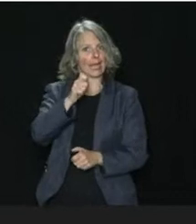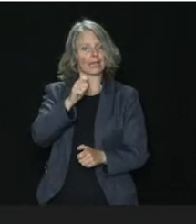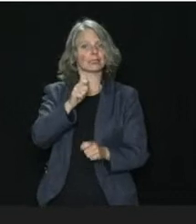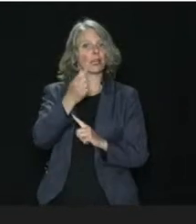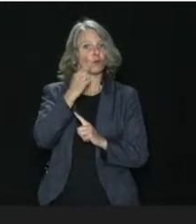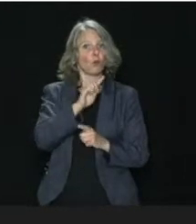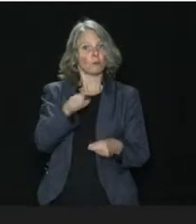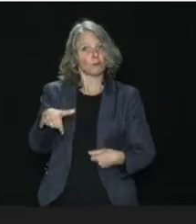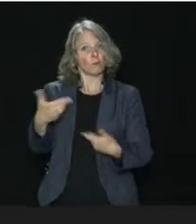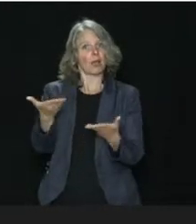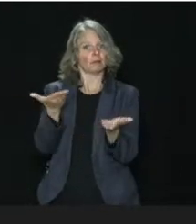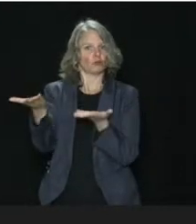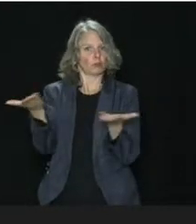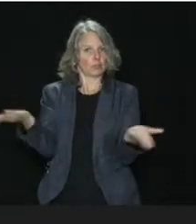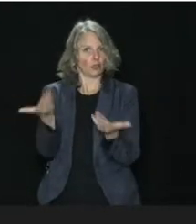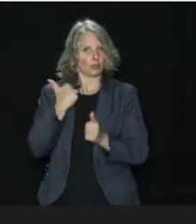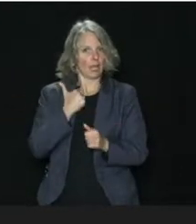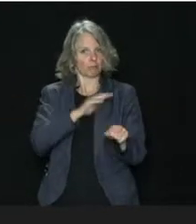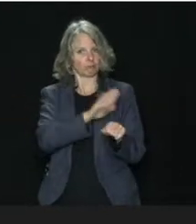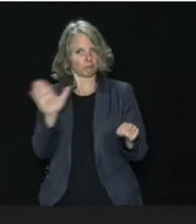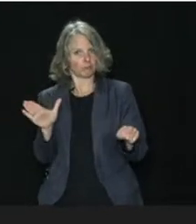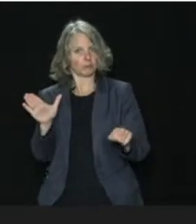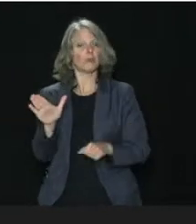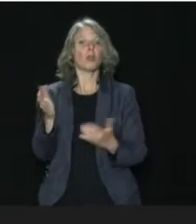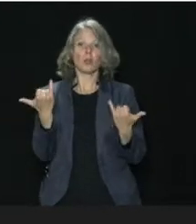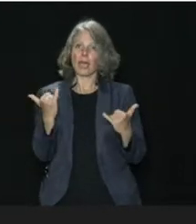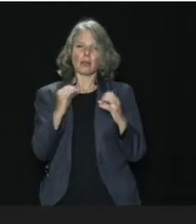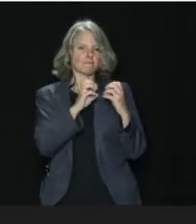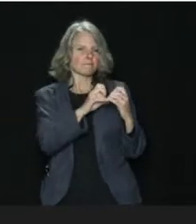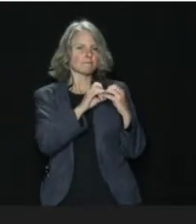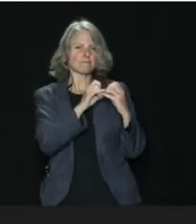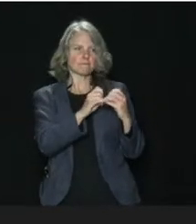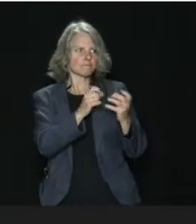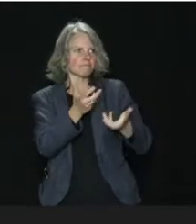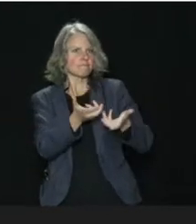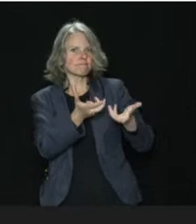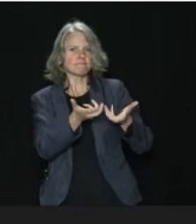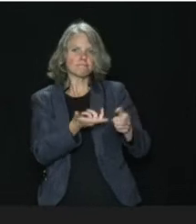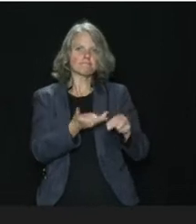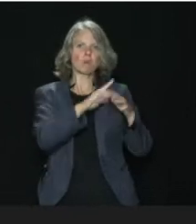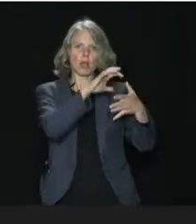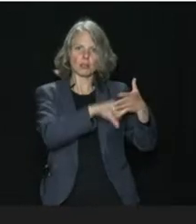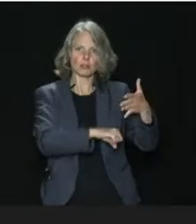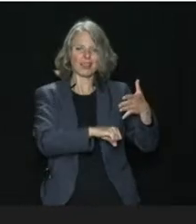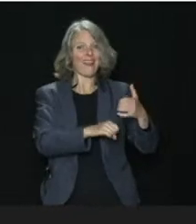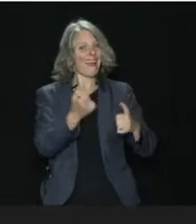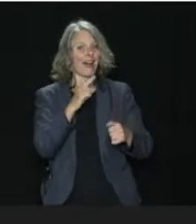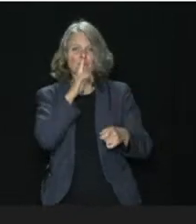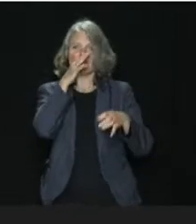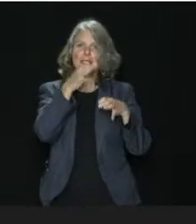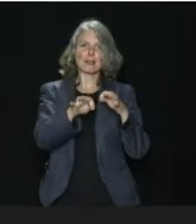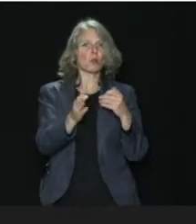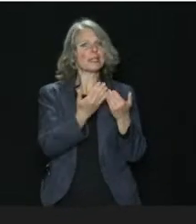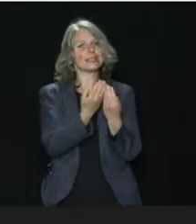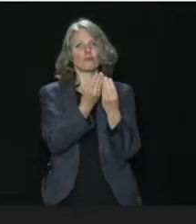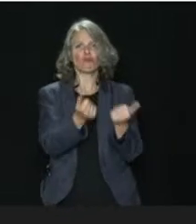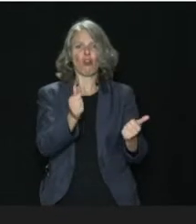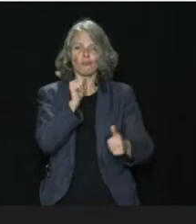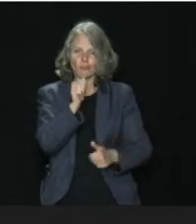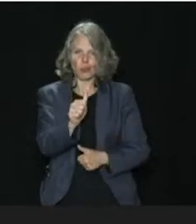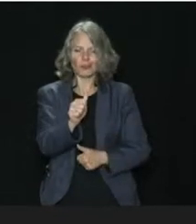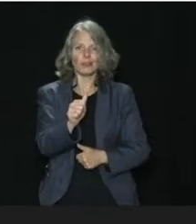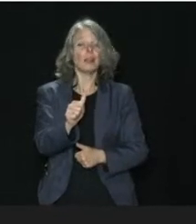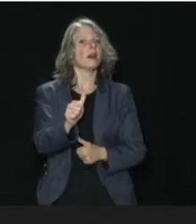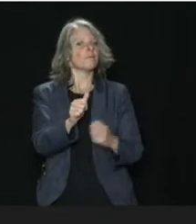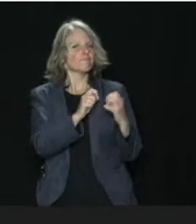offered here. We're currently working on that. This is not a simple or easy issue, but